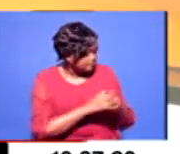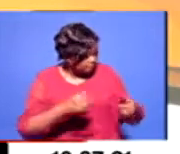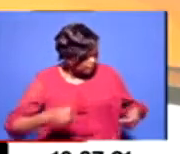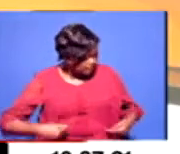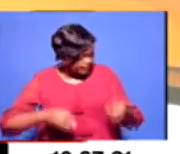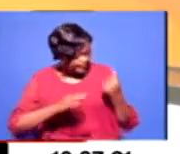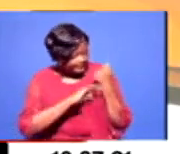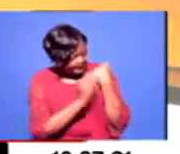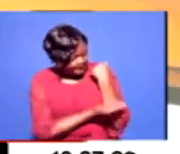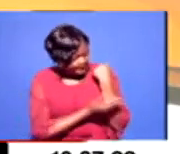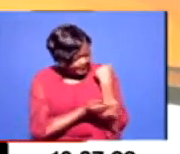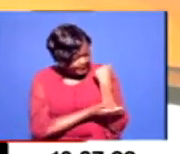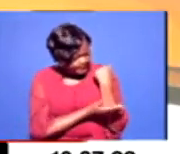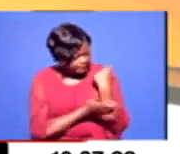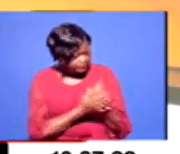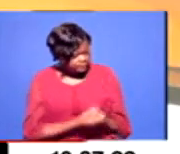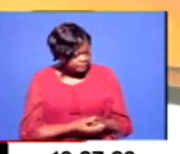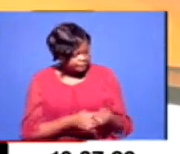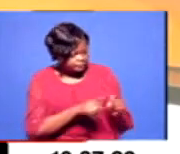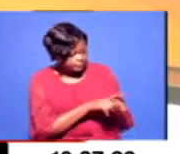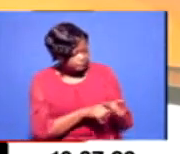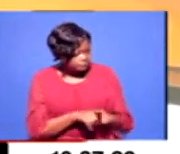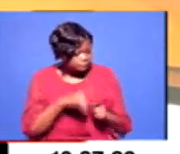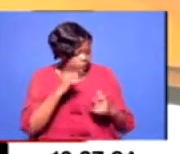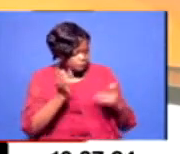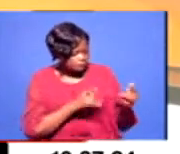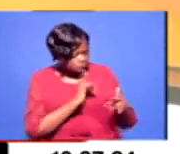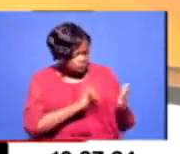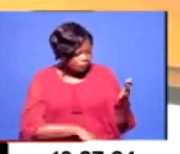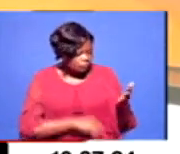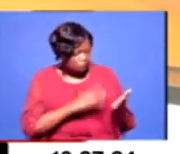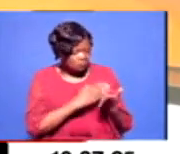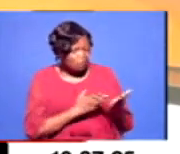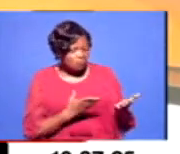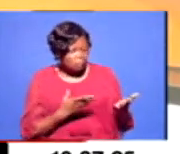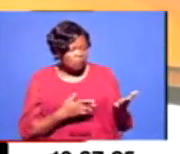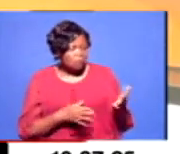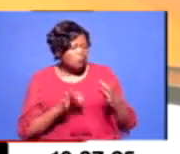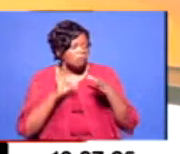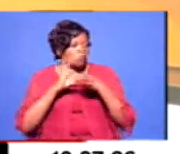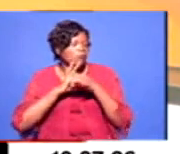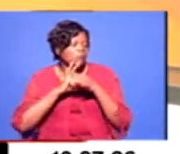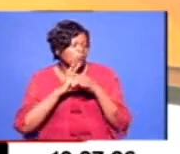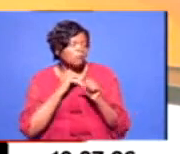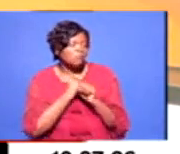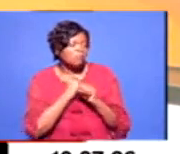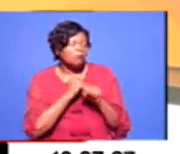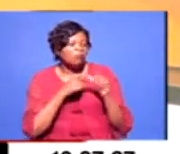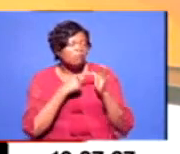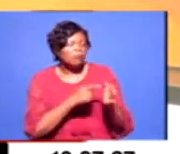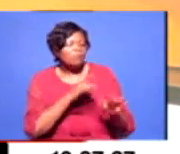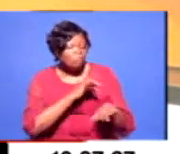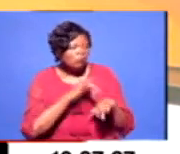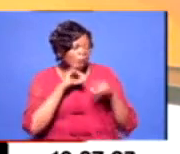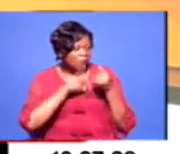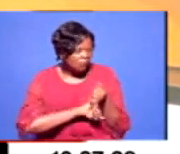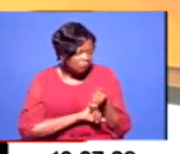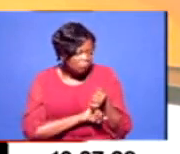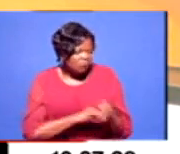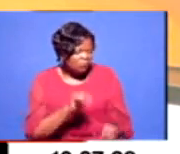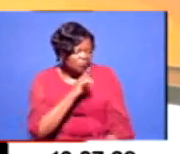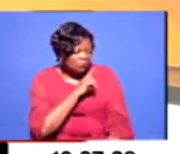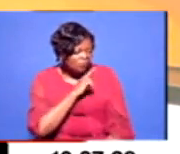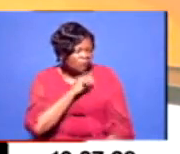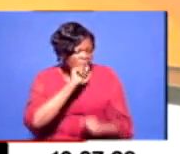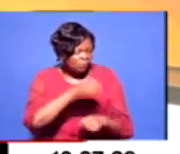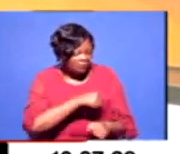pregnancies, we're also looking at some of retrogressive cultural practices like early marriages. They are rampant in Homa Bay, they